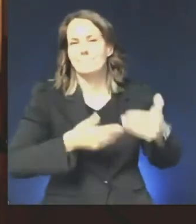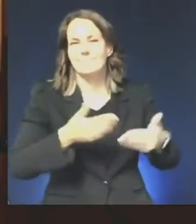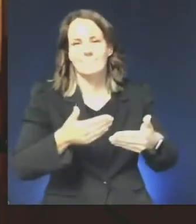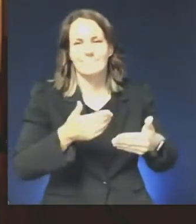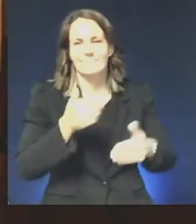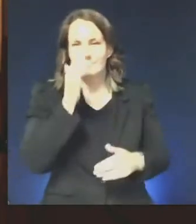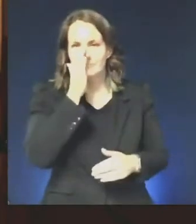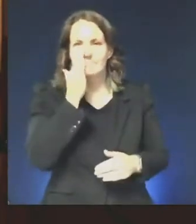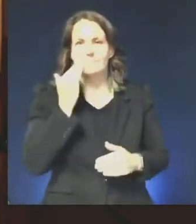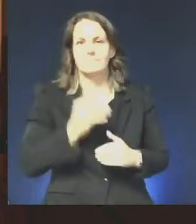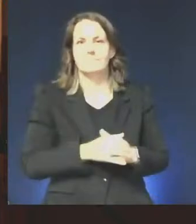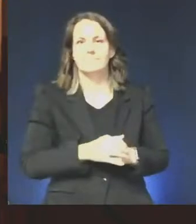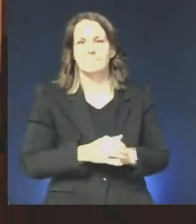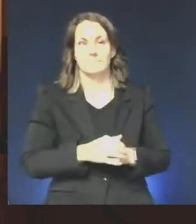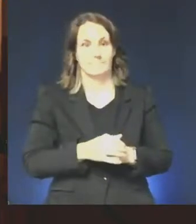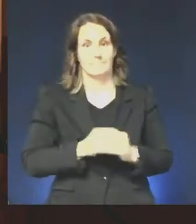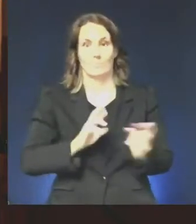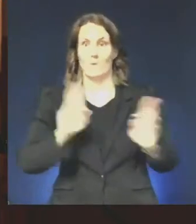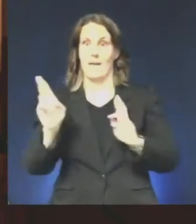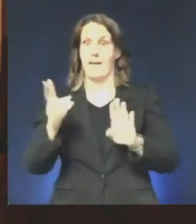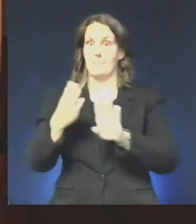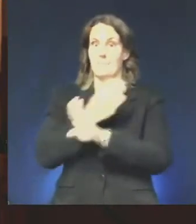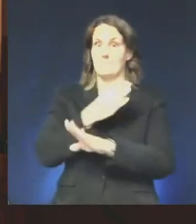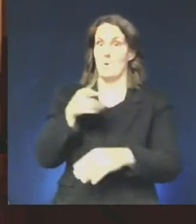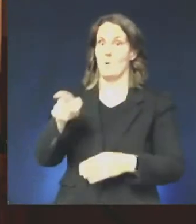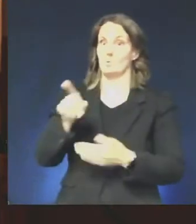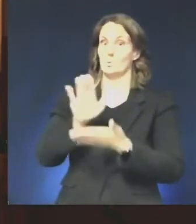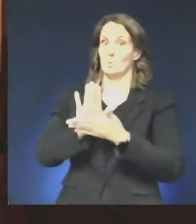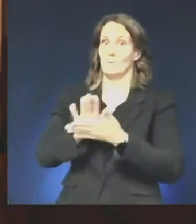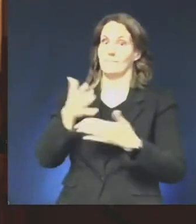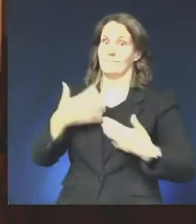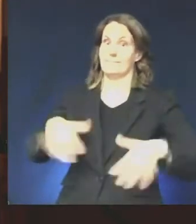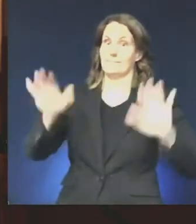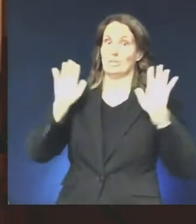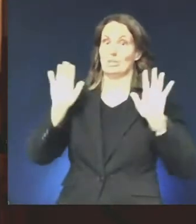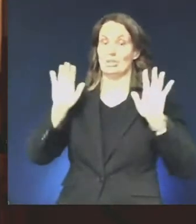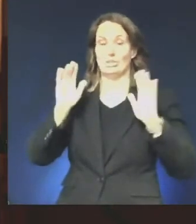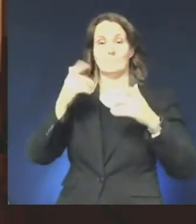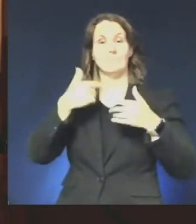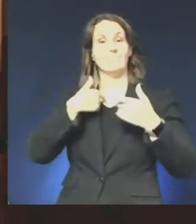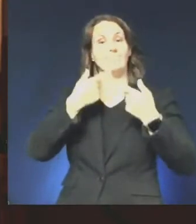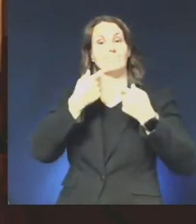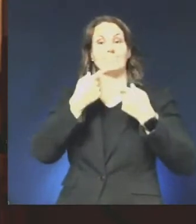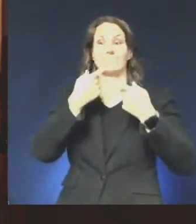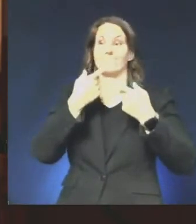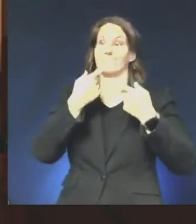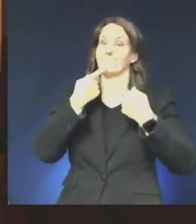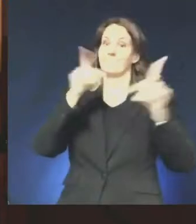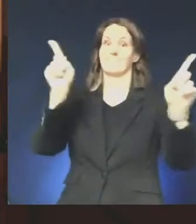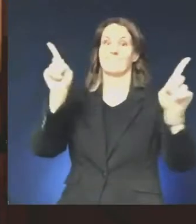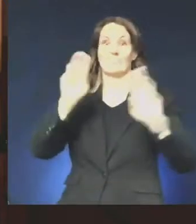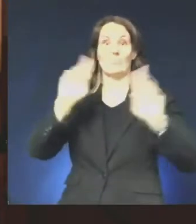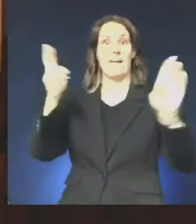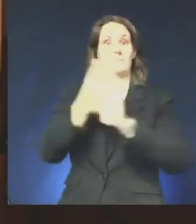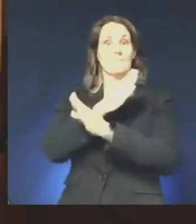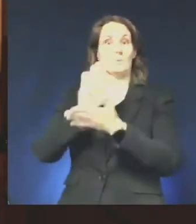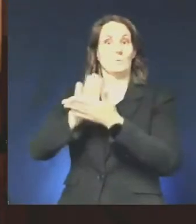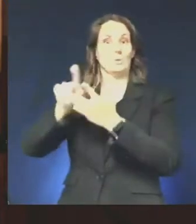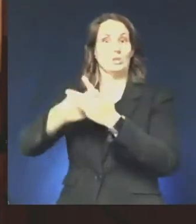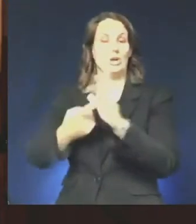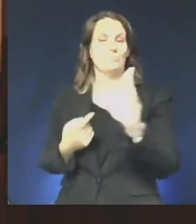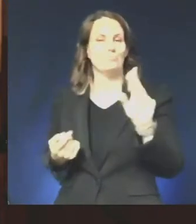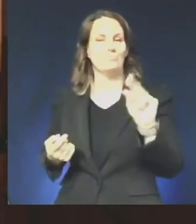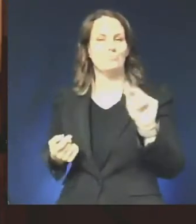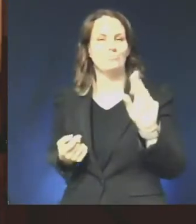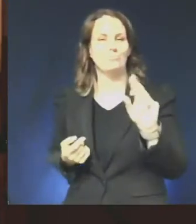district on their own their school board can make a requirement for vaccination, I would leave that